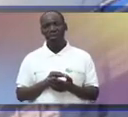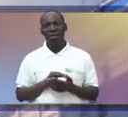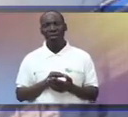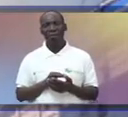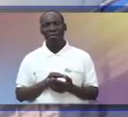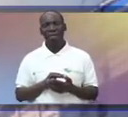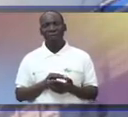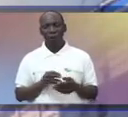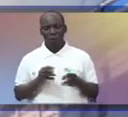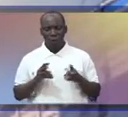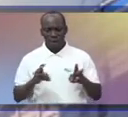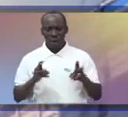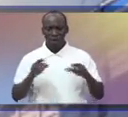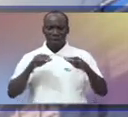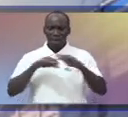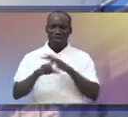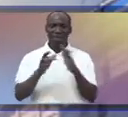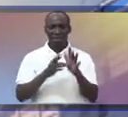a yenum.